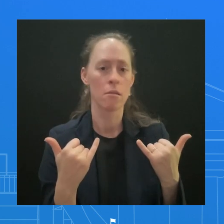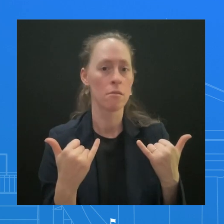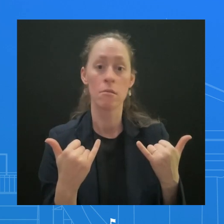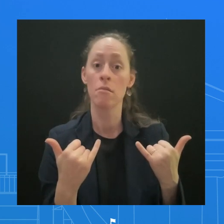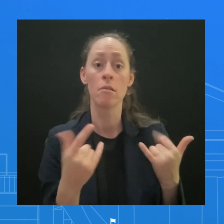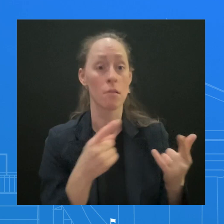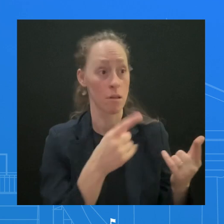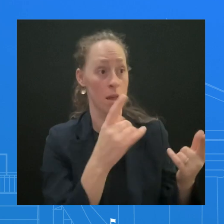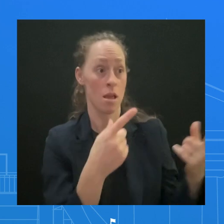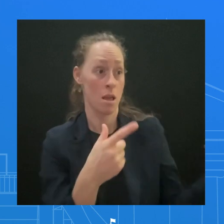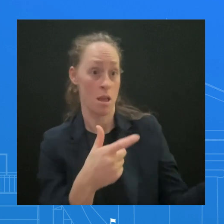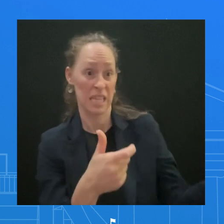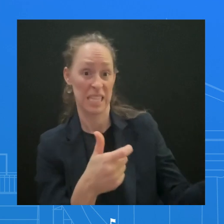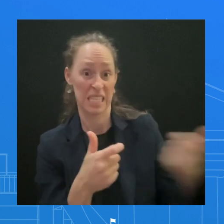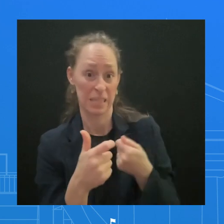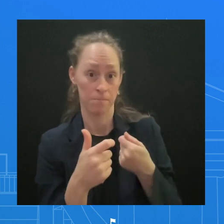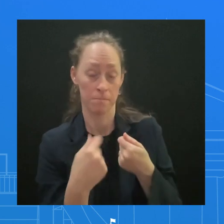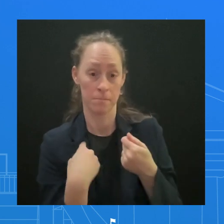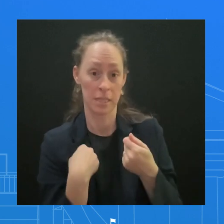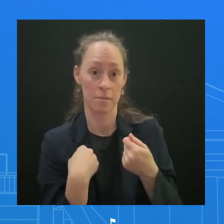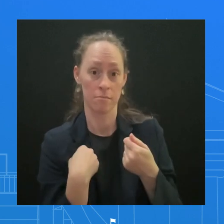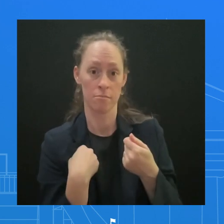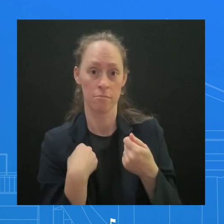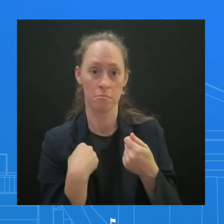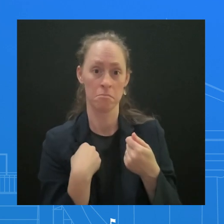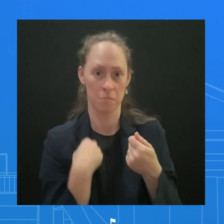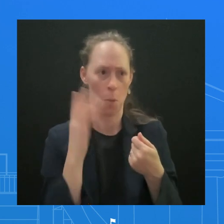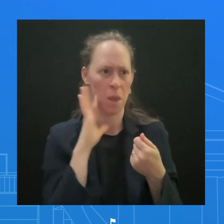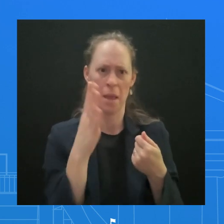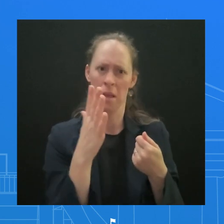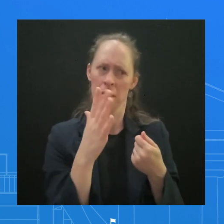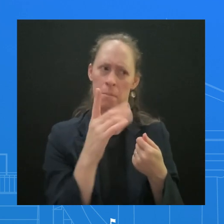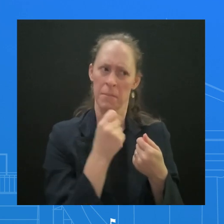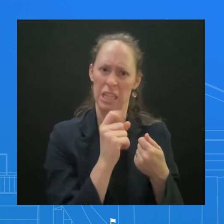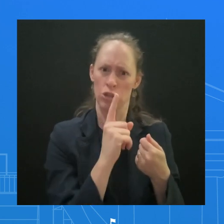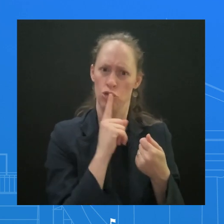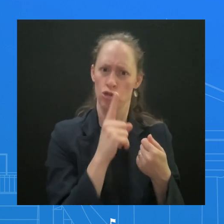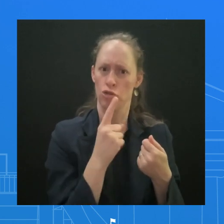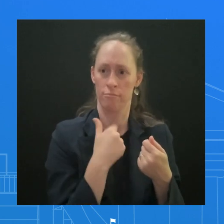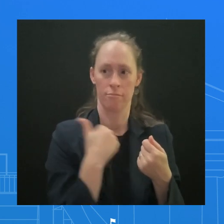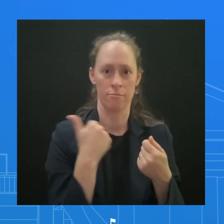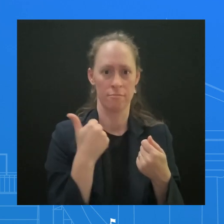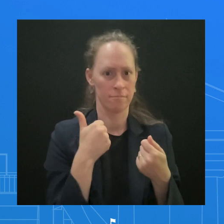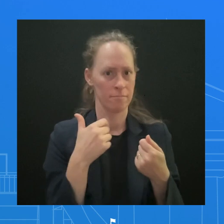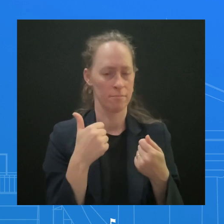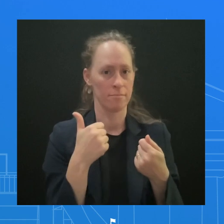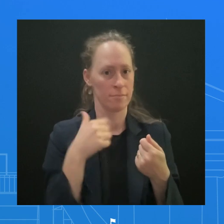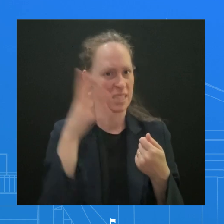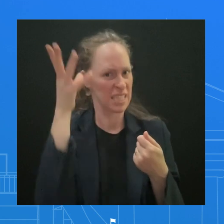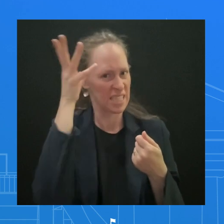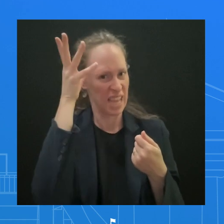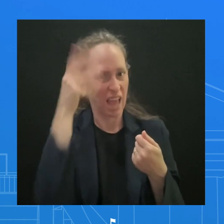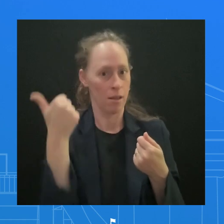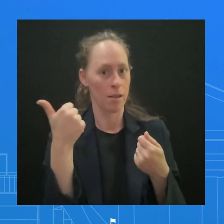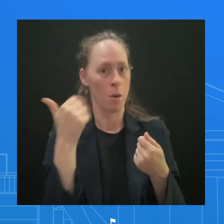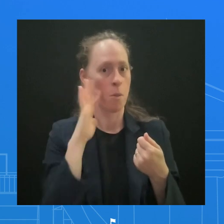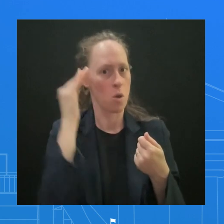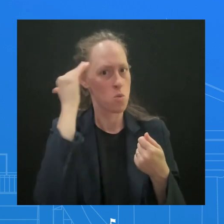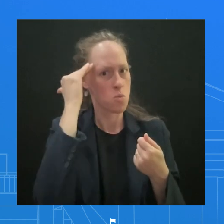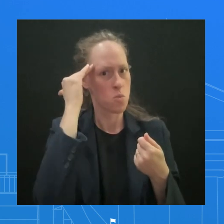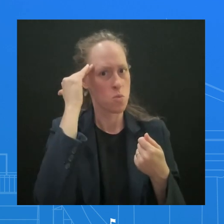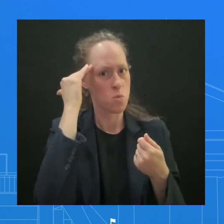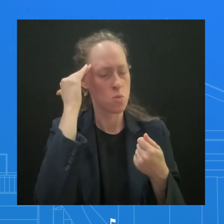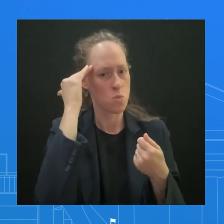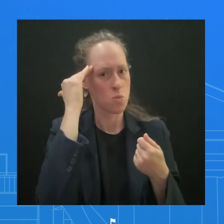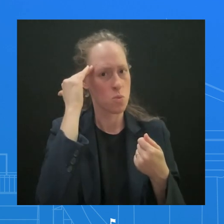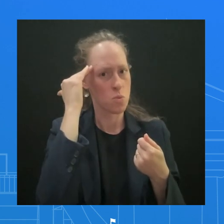or the chairman, I will make certain that between the man sitting next to me and every person he knows, and my ability to forever hold a grudge,